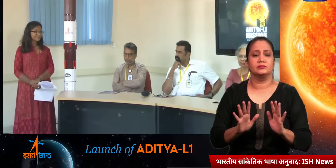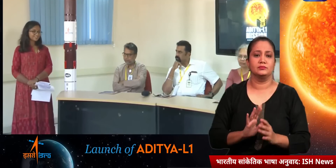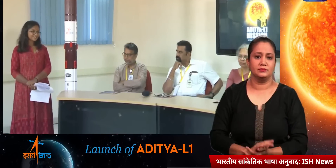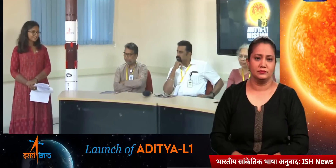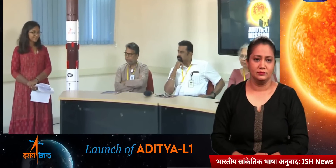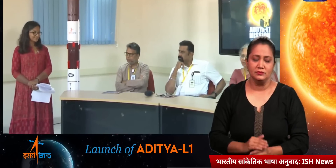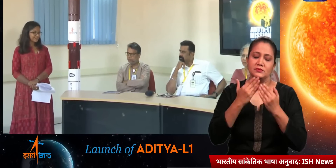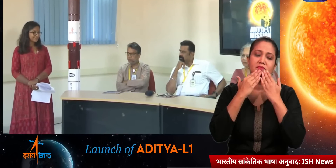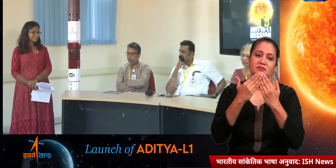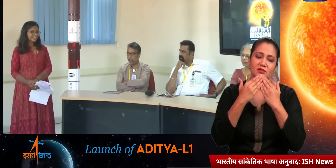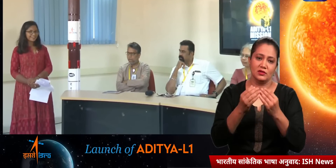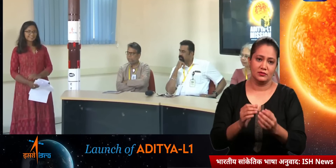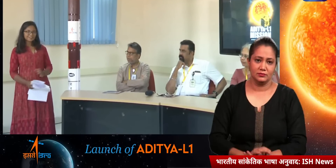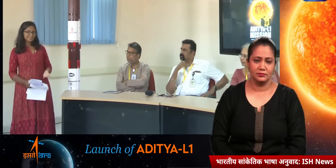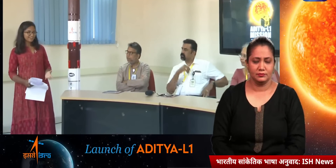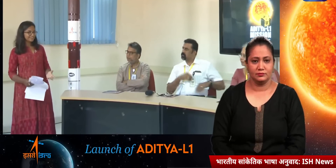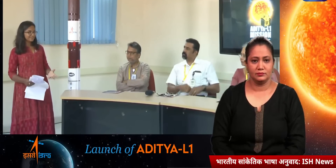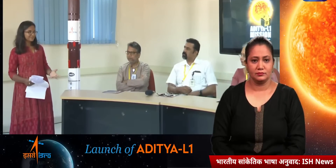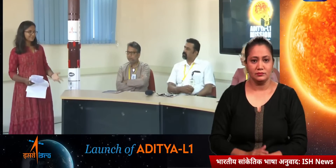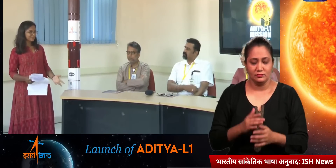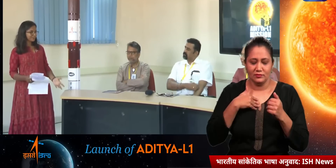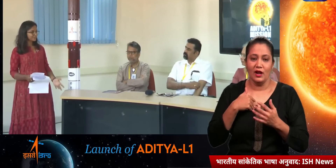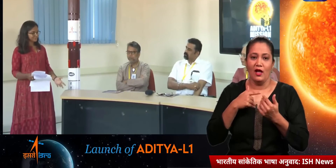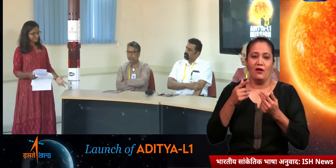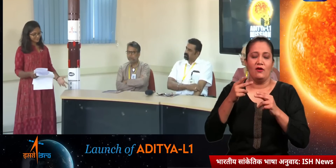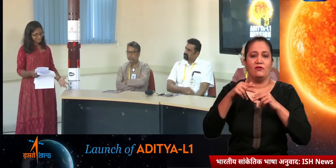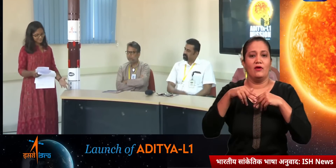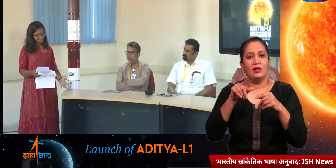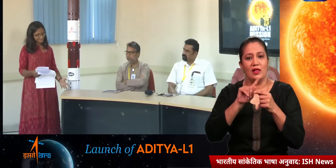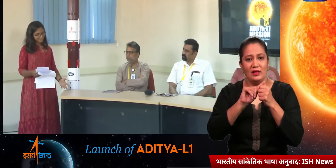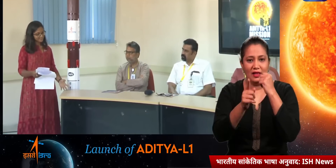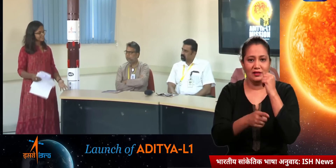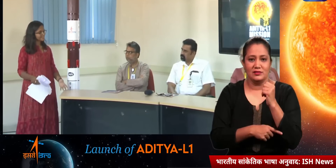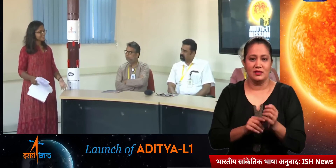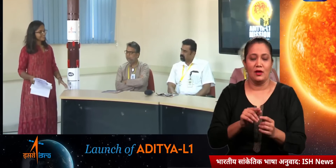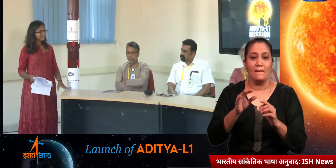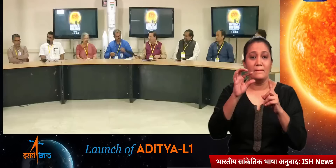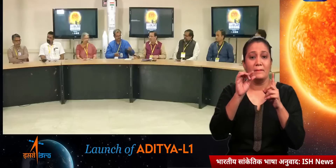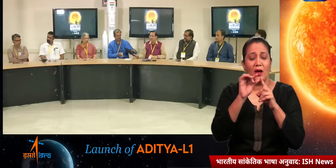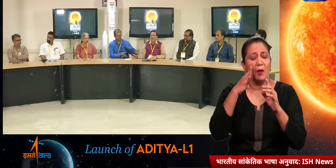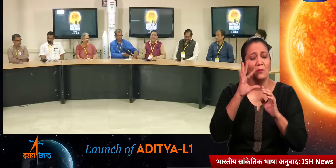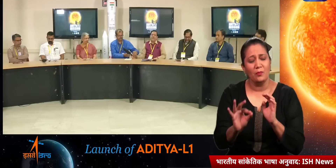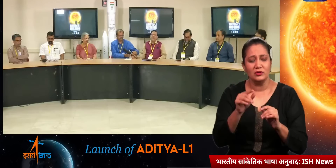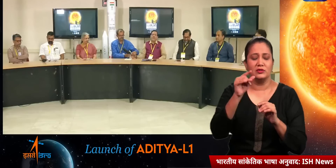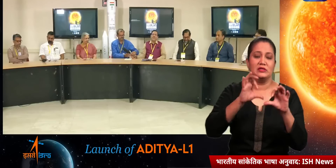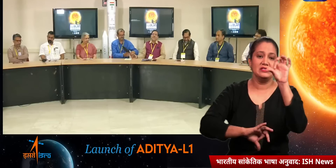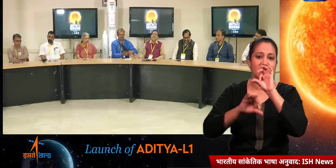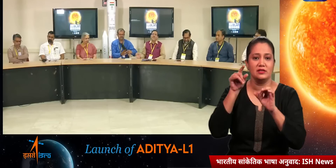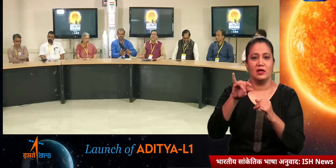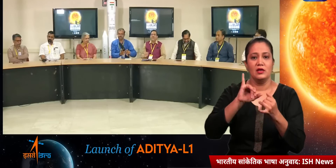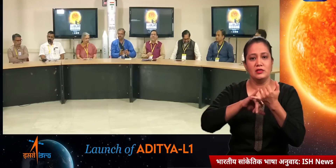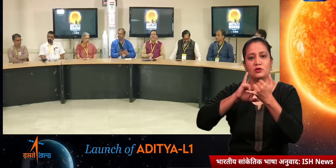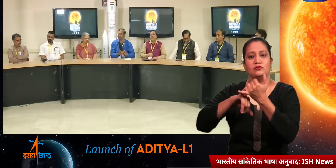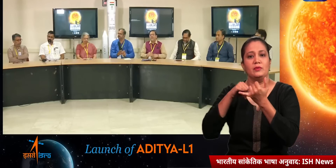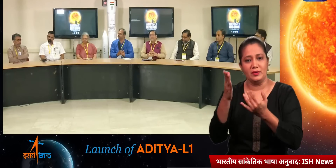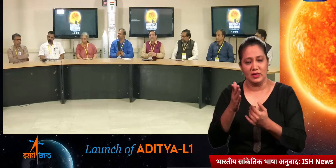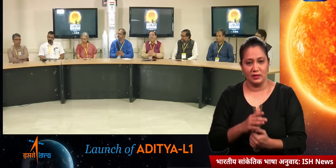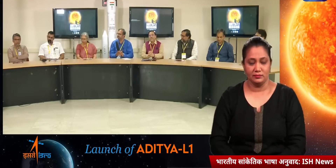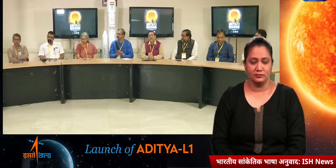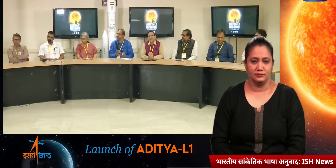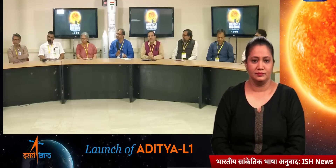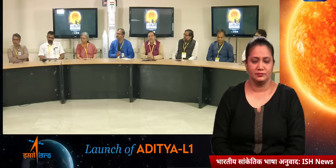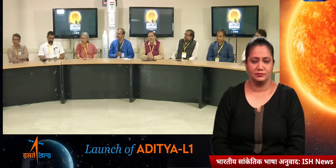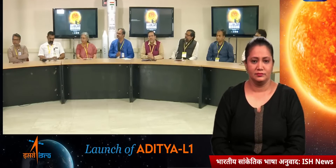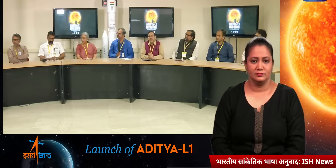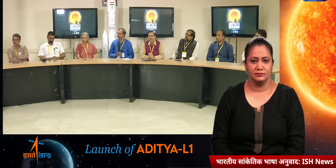you very much, sir, for your remarks. And now finally we move on to the principal scientist, Dr. Sankar Subramaniam. So how